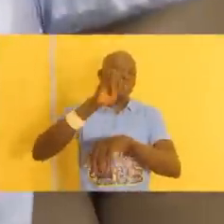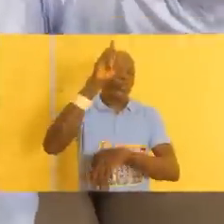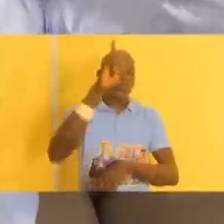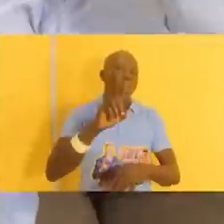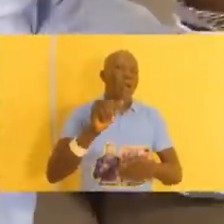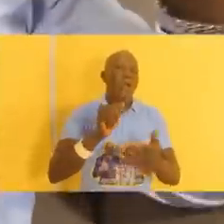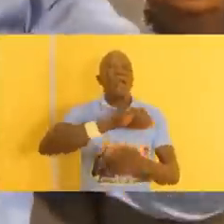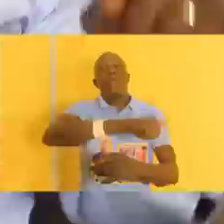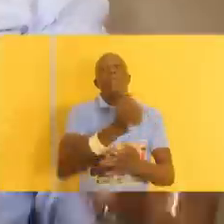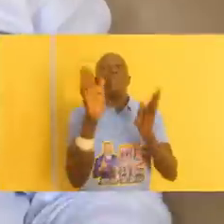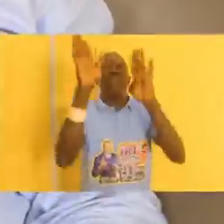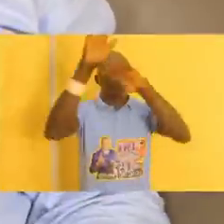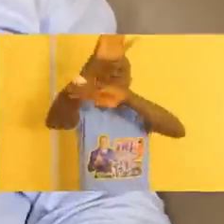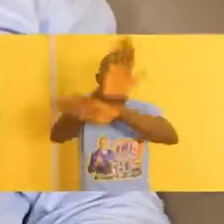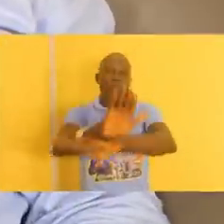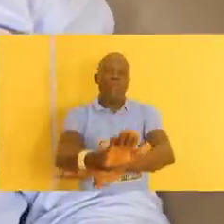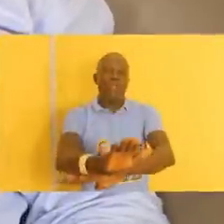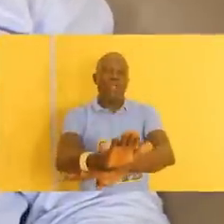What you want to